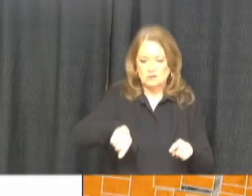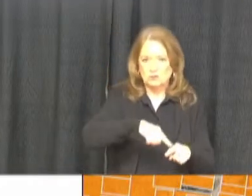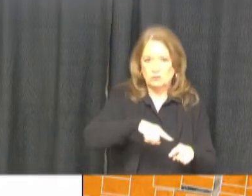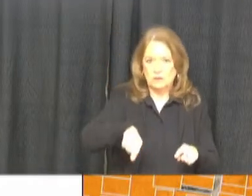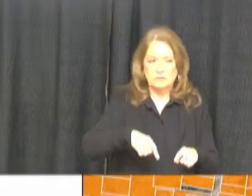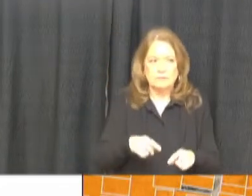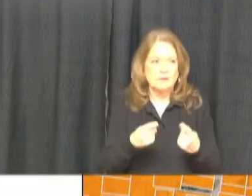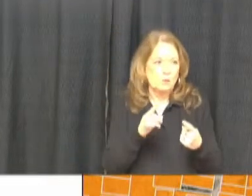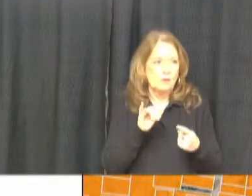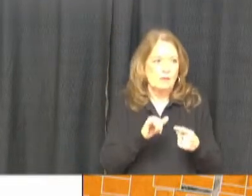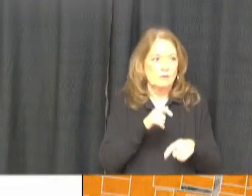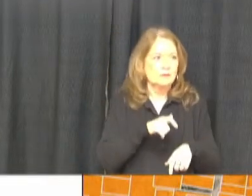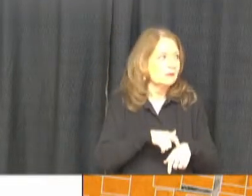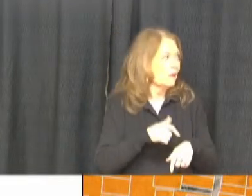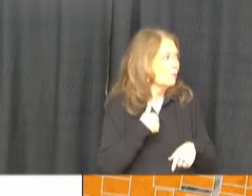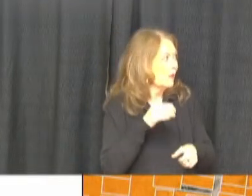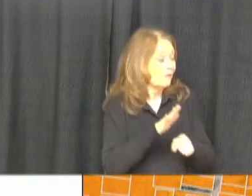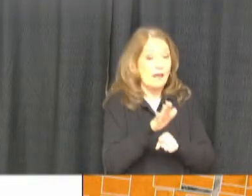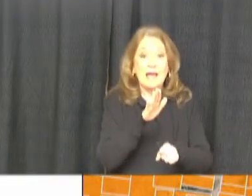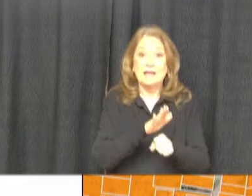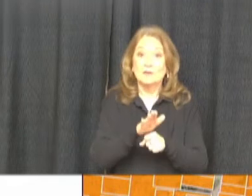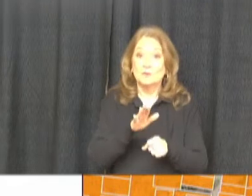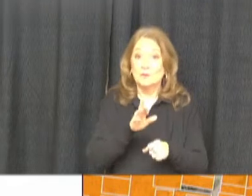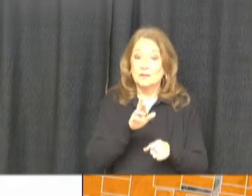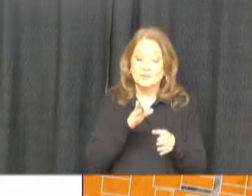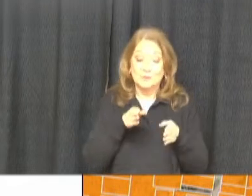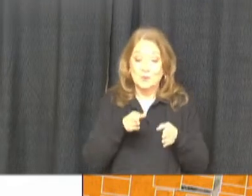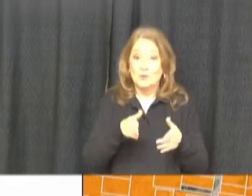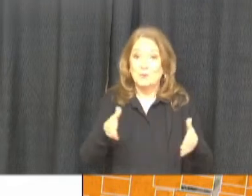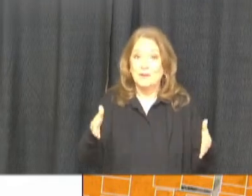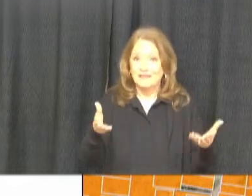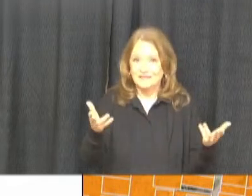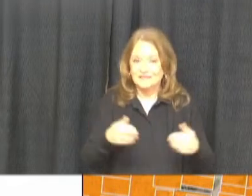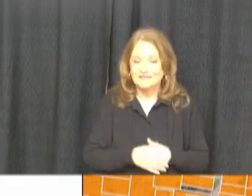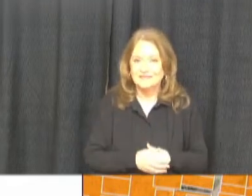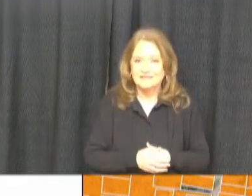I think it's one of those times we have adequate road width with these R6s.